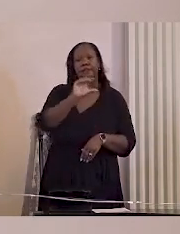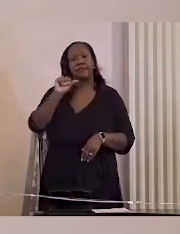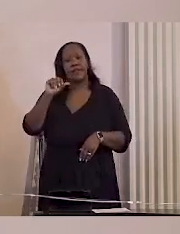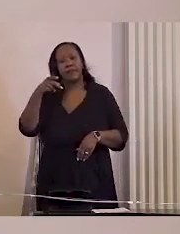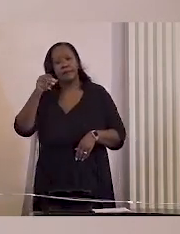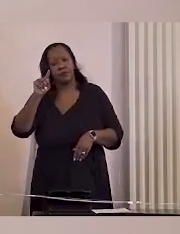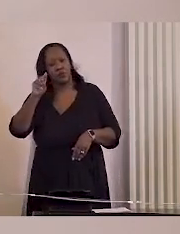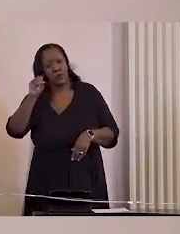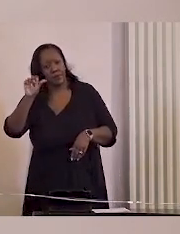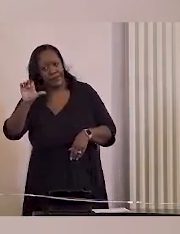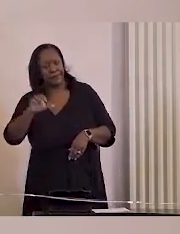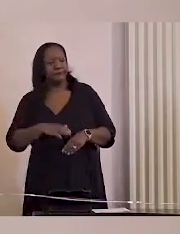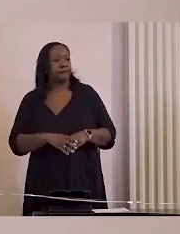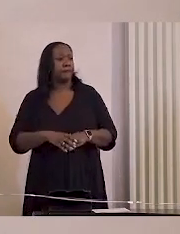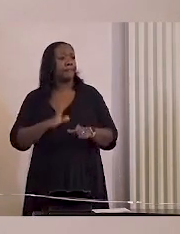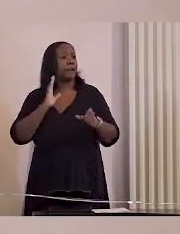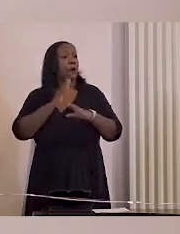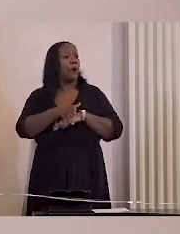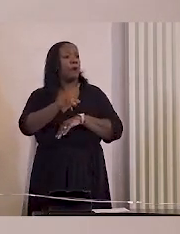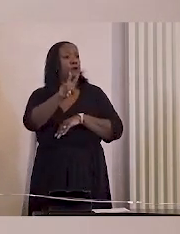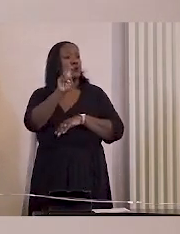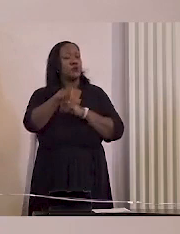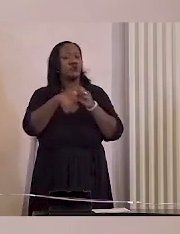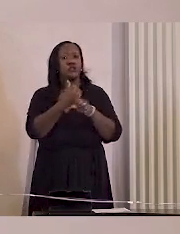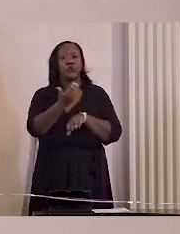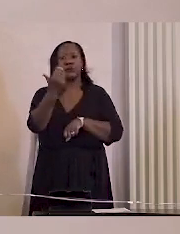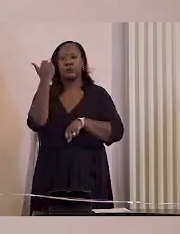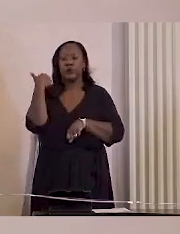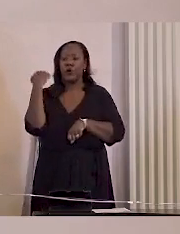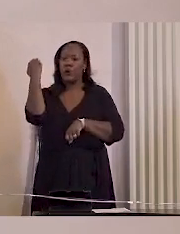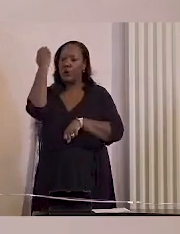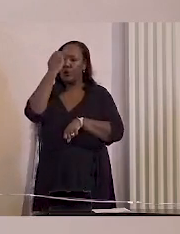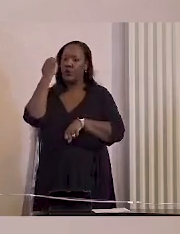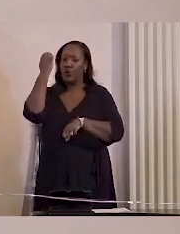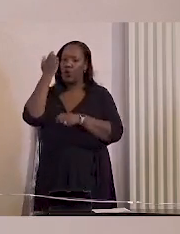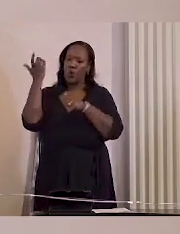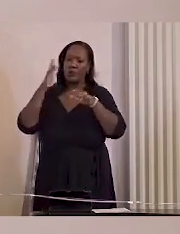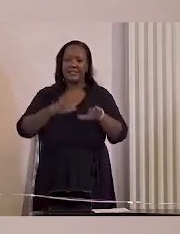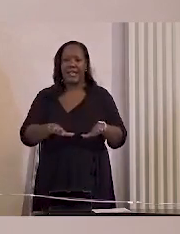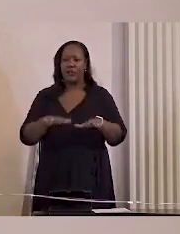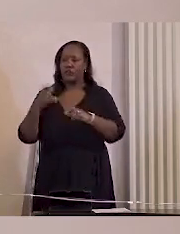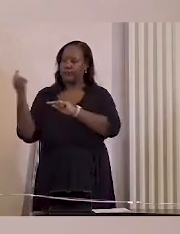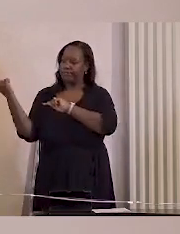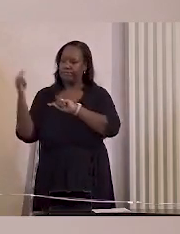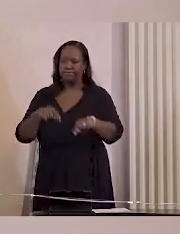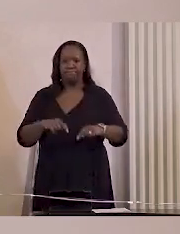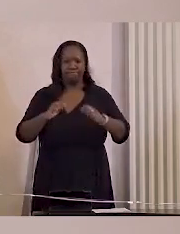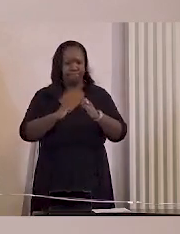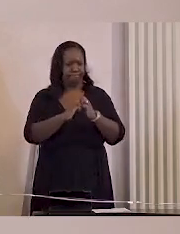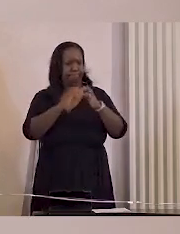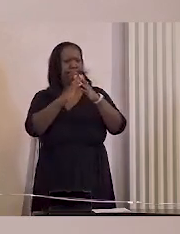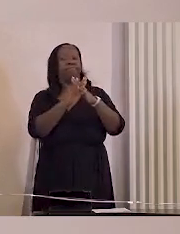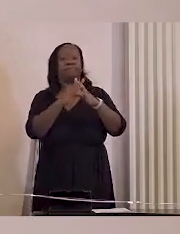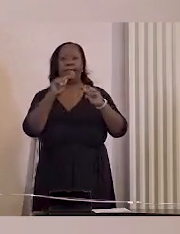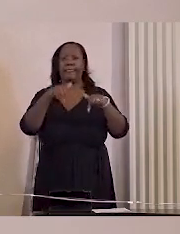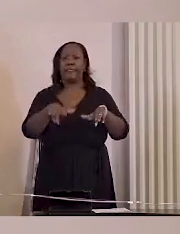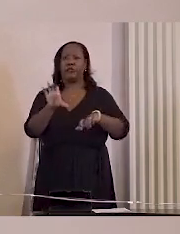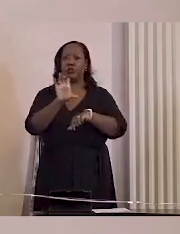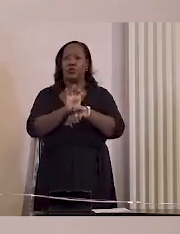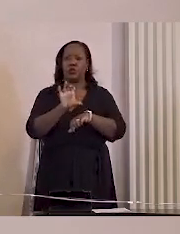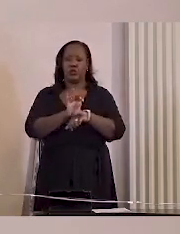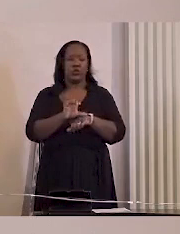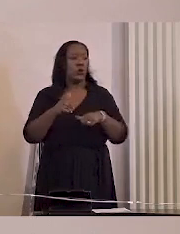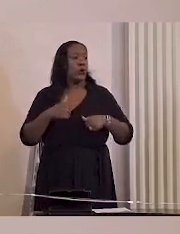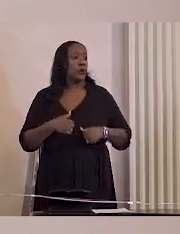Over 200 years ago, Euro-American settler colonists founded this church. We have inhabited